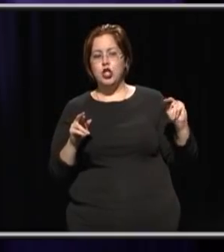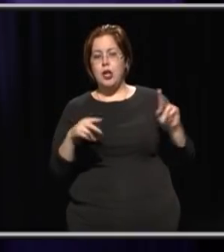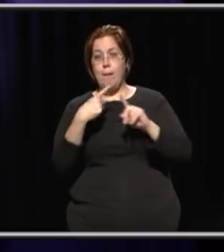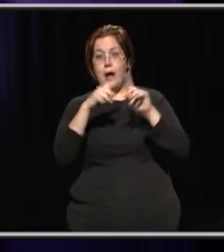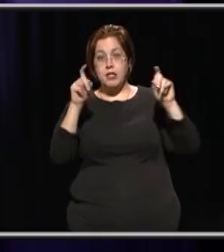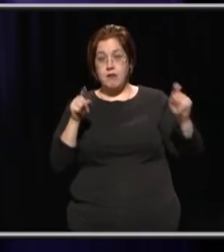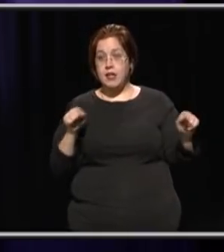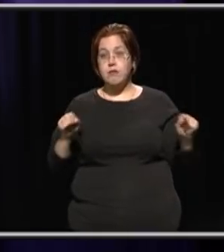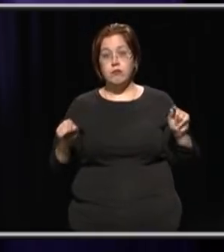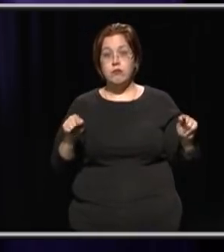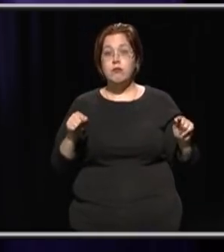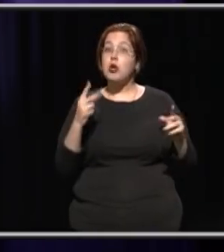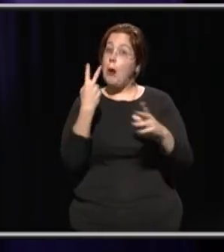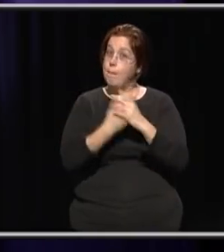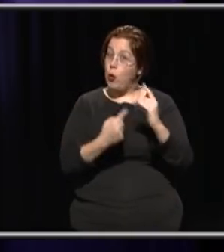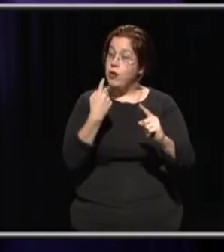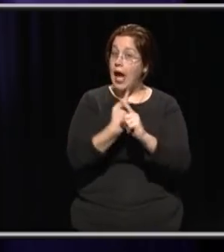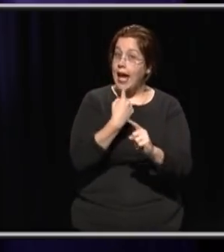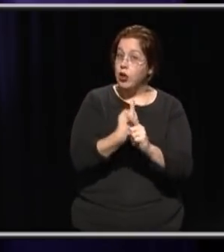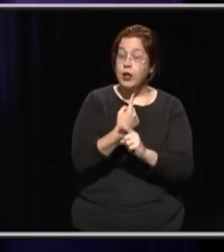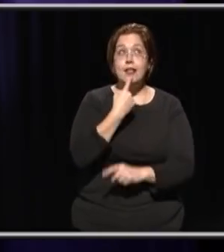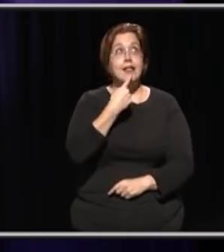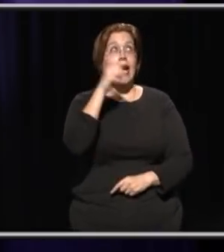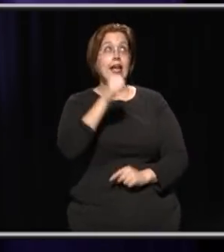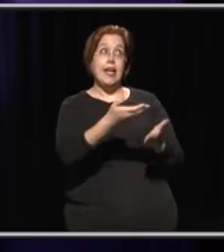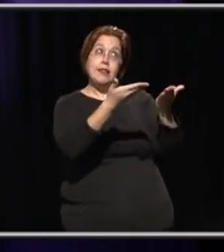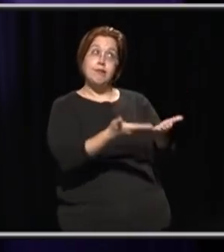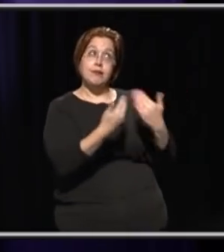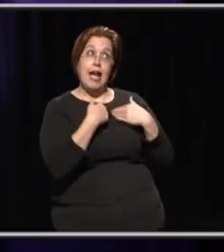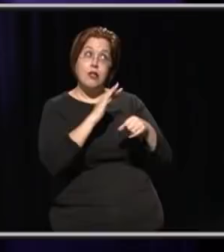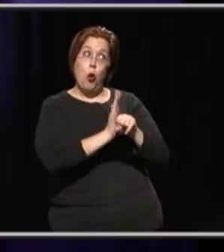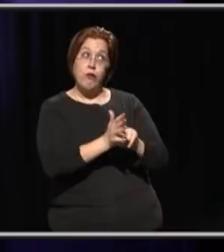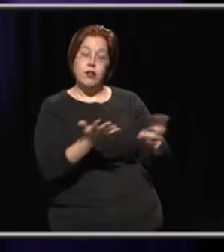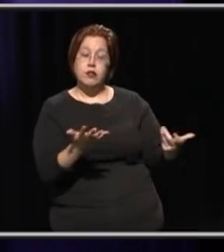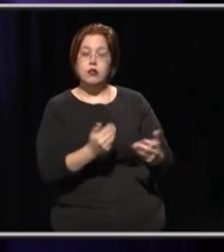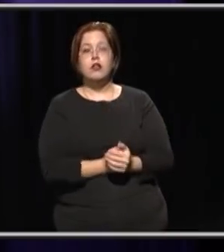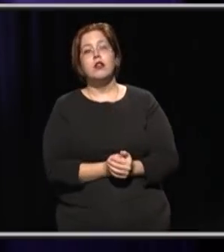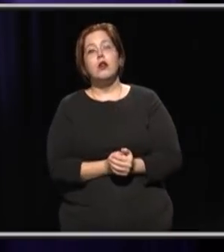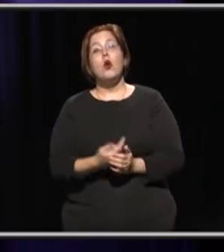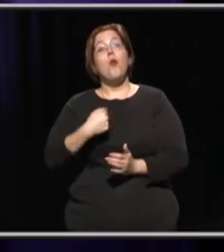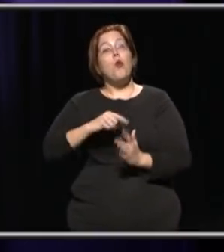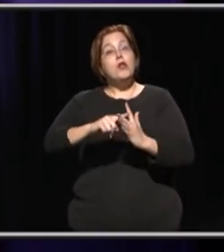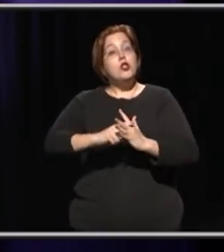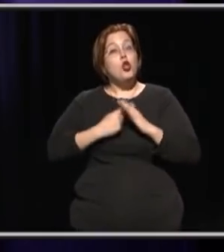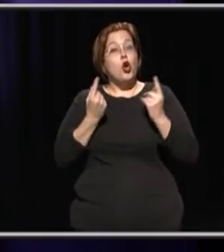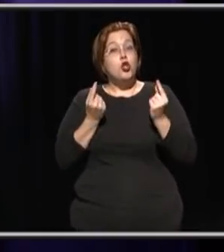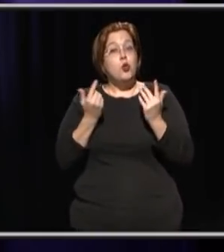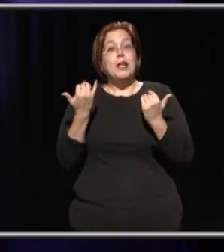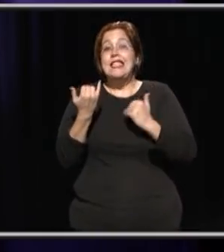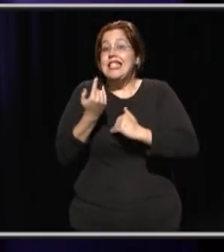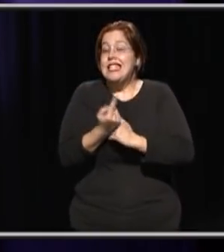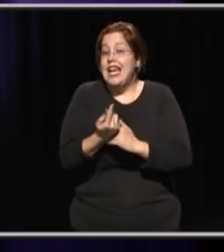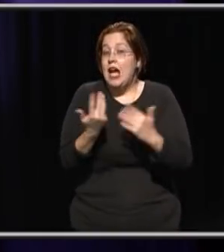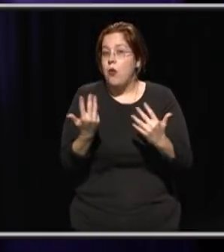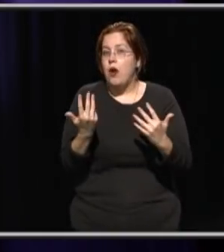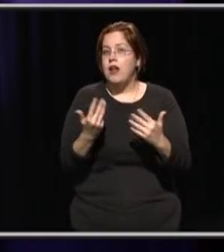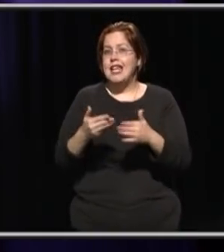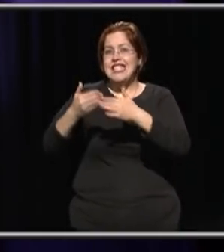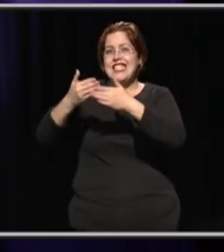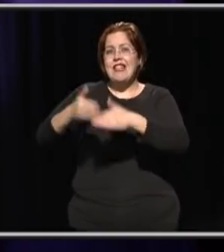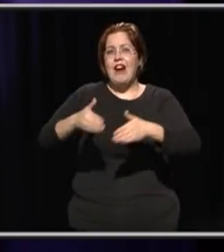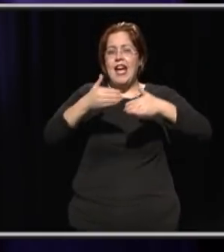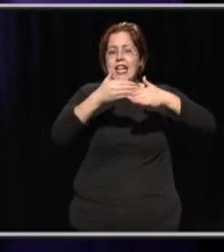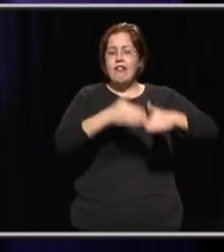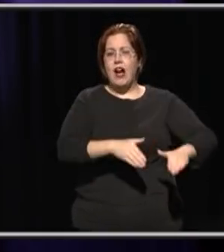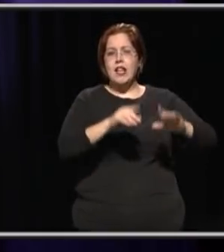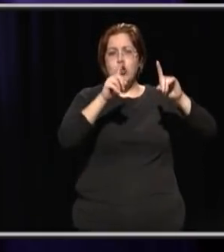because they're very accurate in saying, yes, this person has COVID-19. What we started doing today is breaking those tests